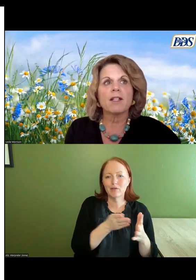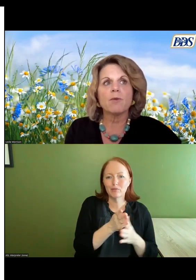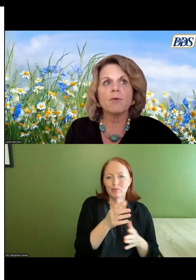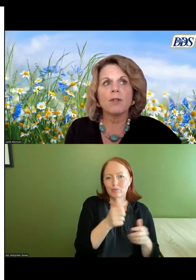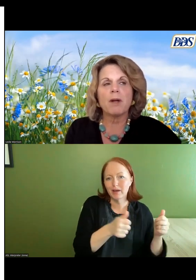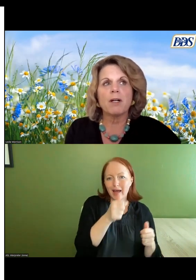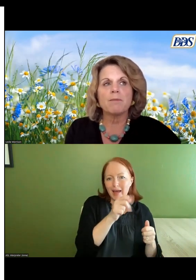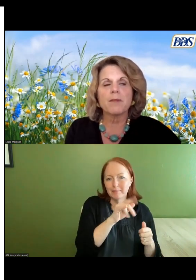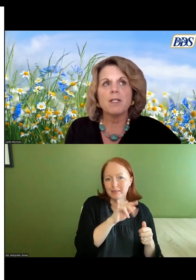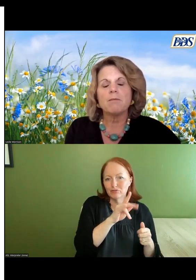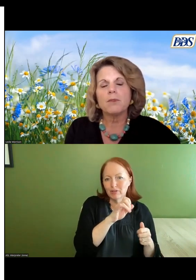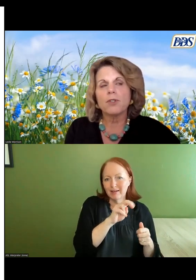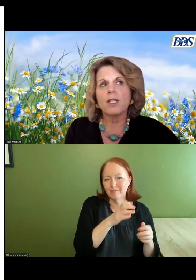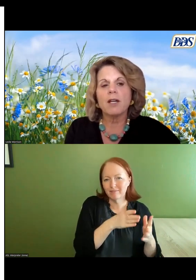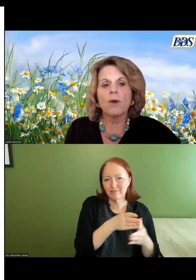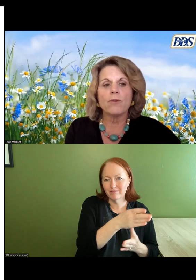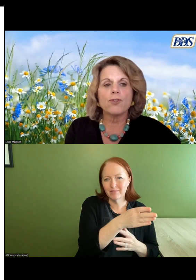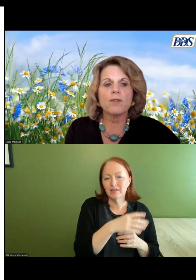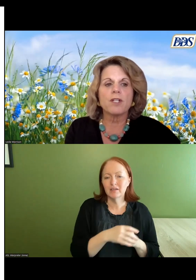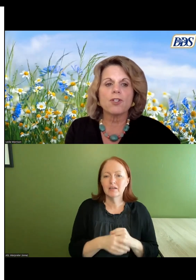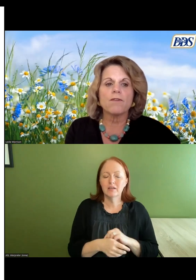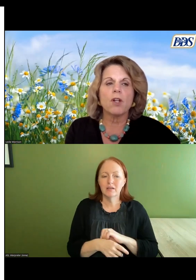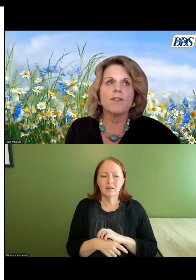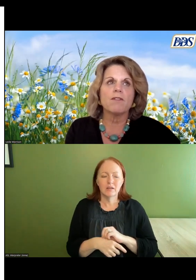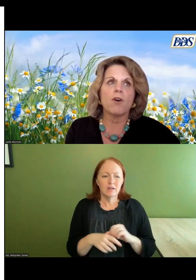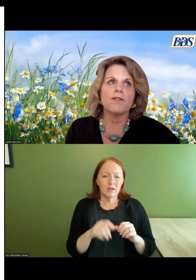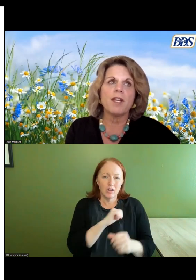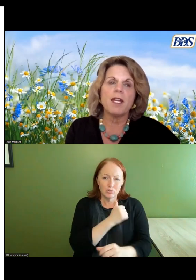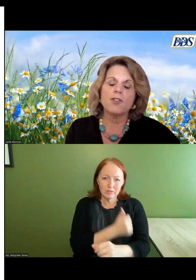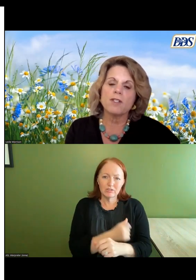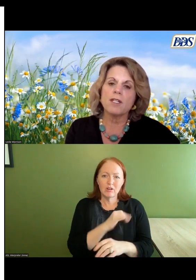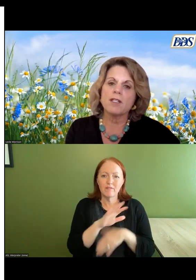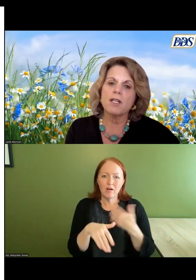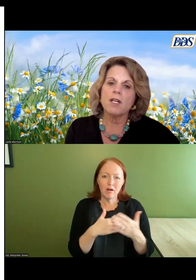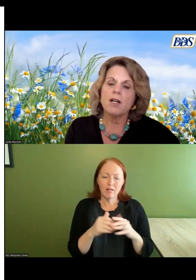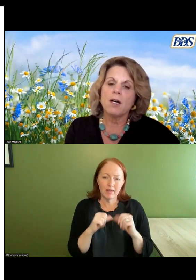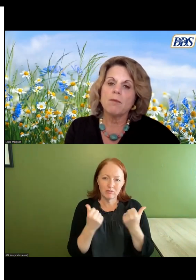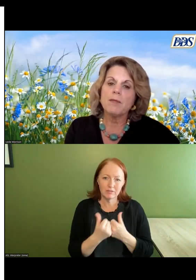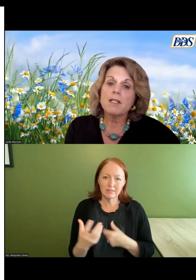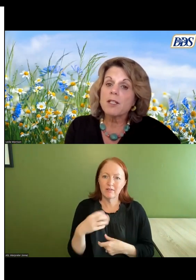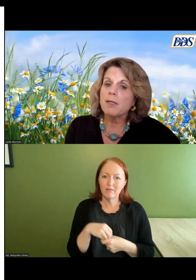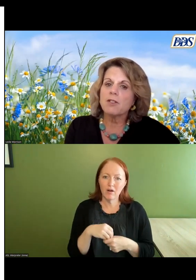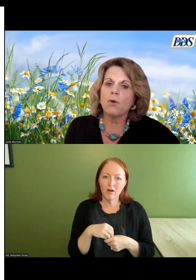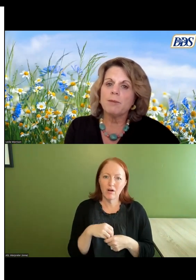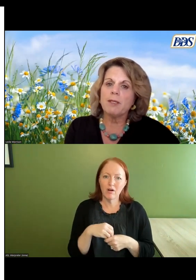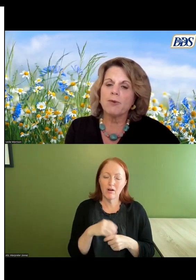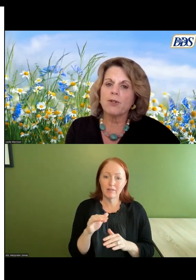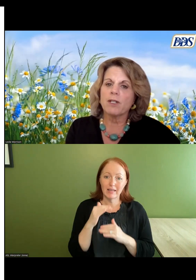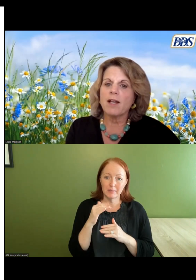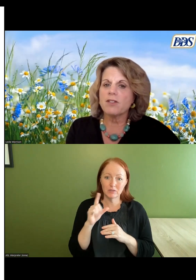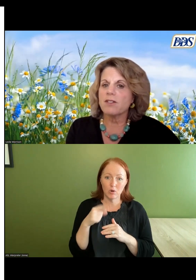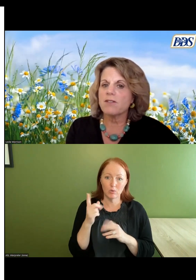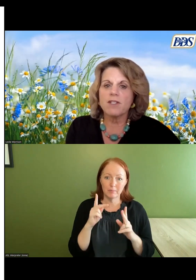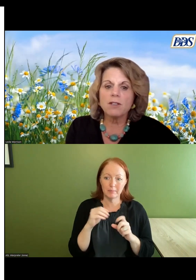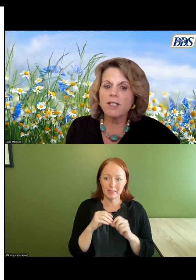then finally, we're looking at whether the jurisdiction of all of the involved agencies is limited to only people that are